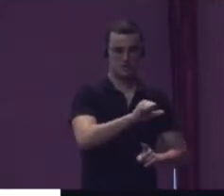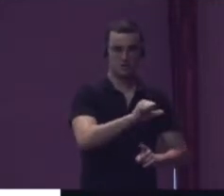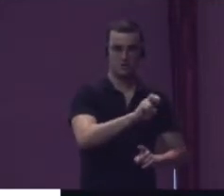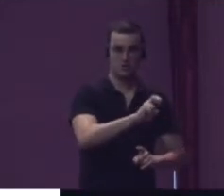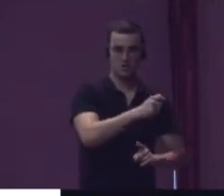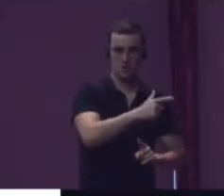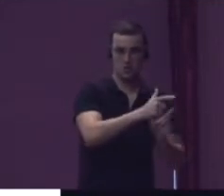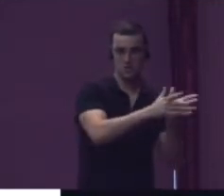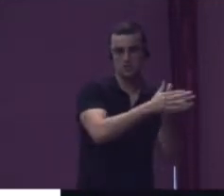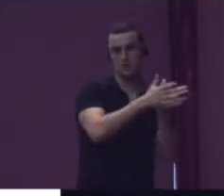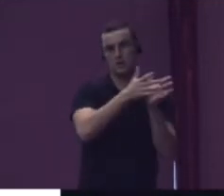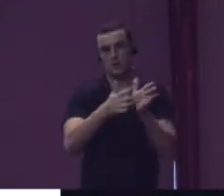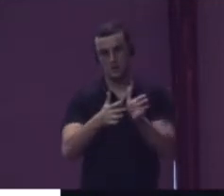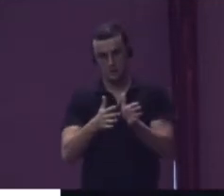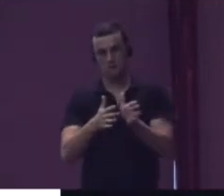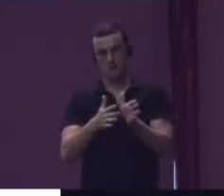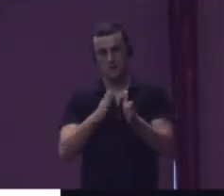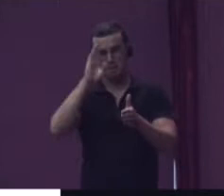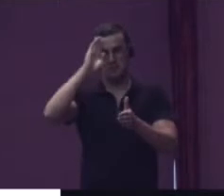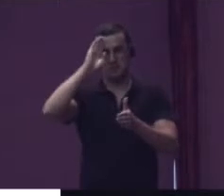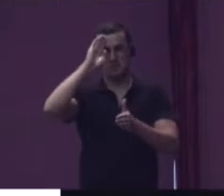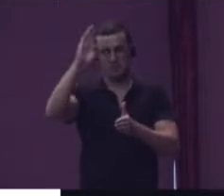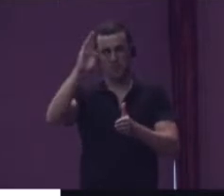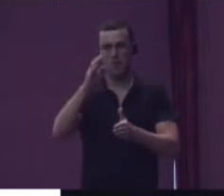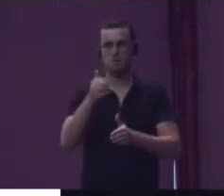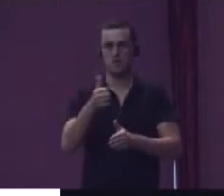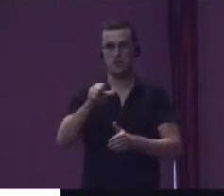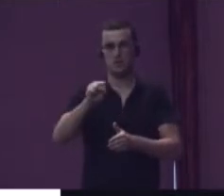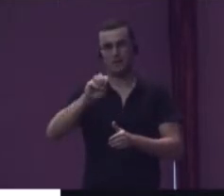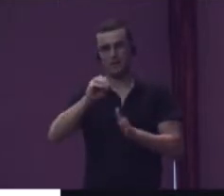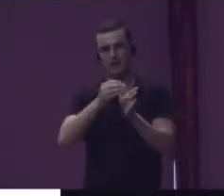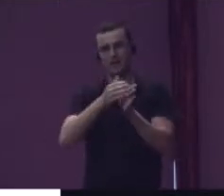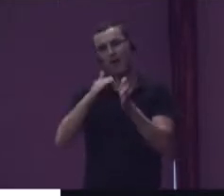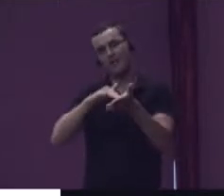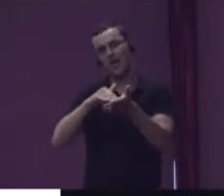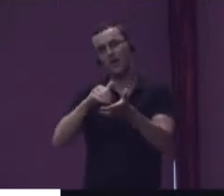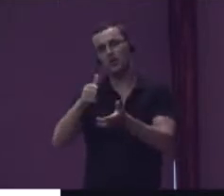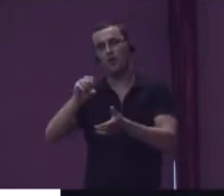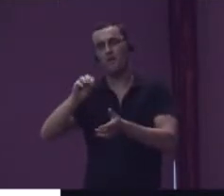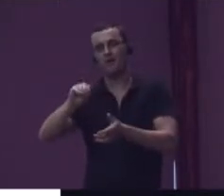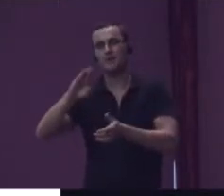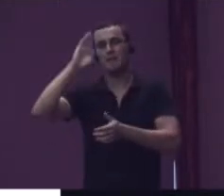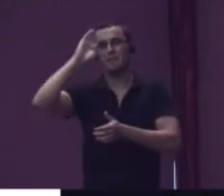indigenous populations and rural populations in general.